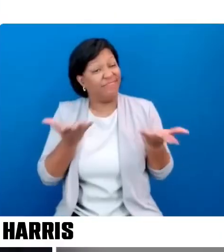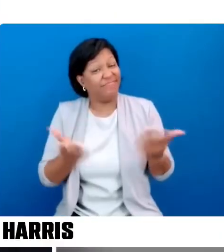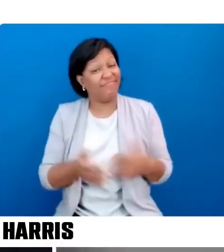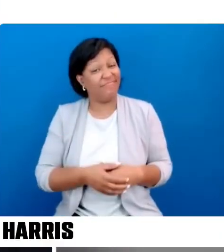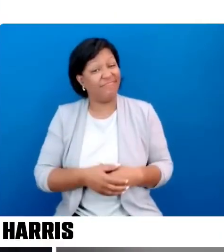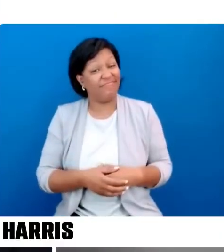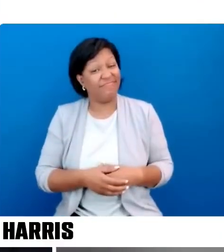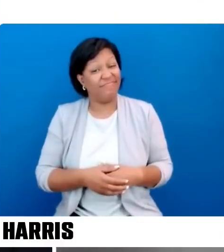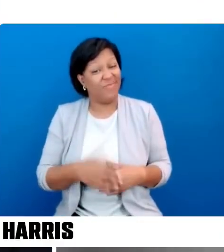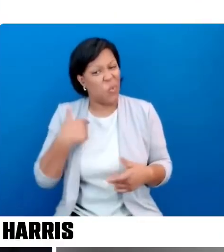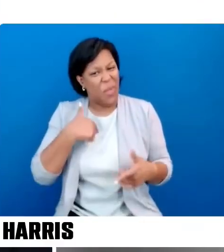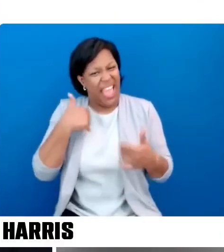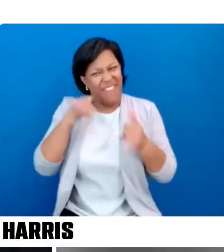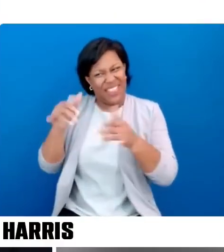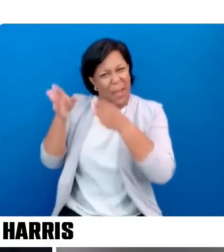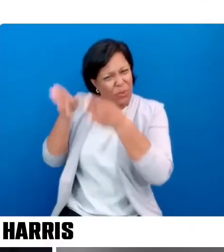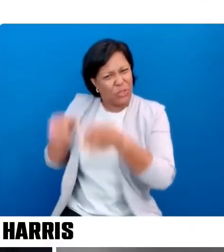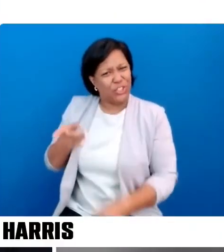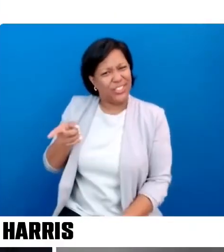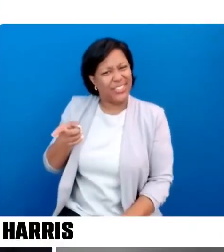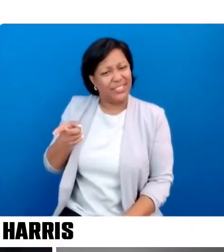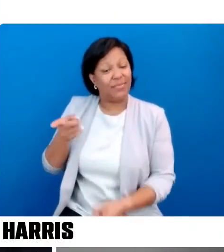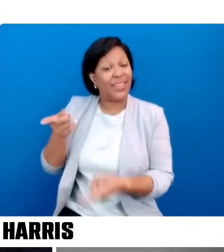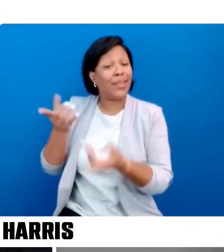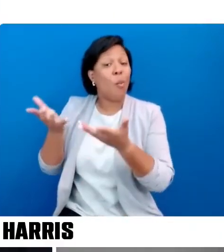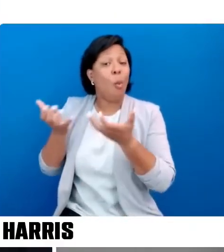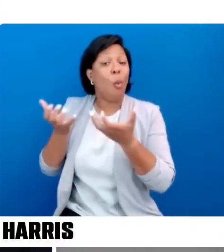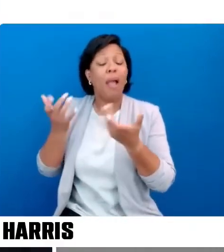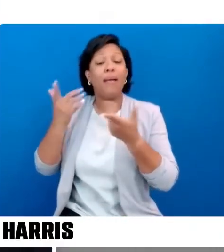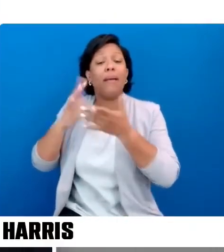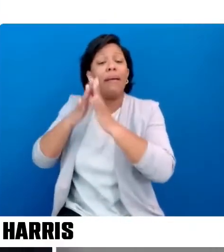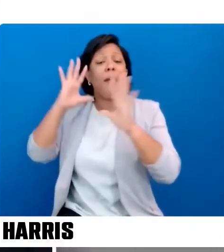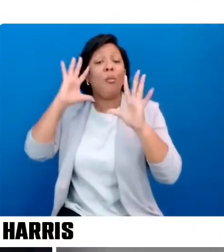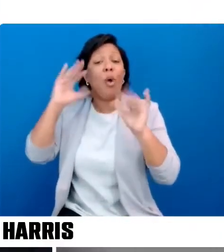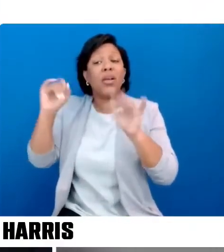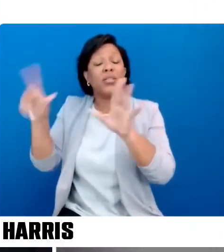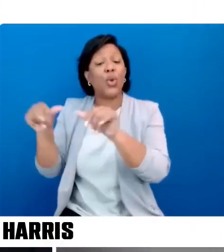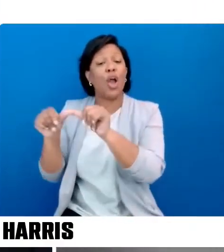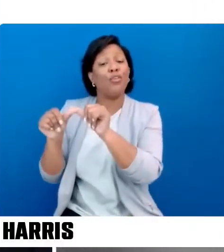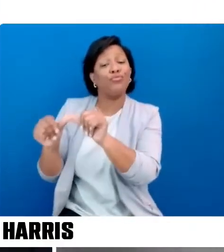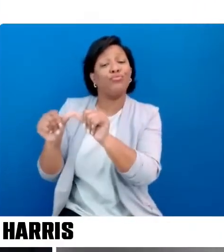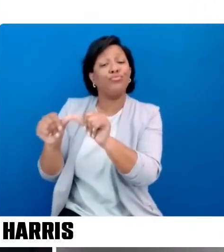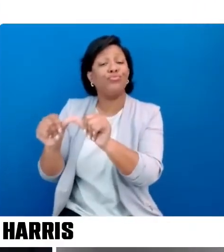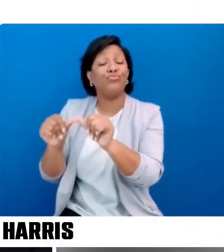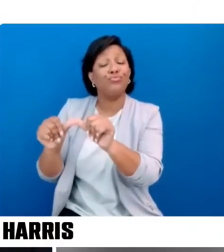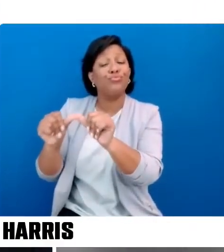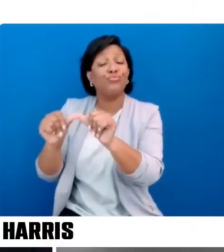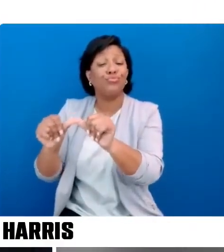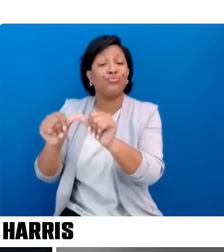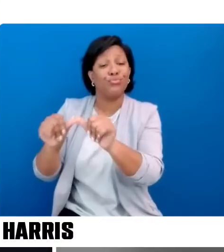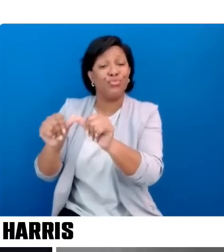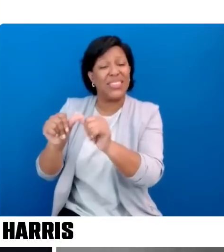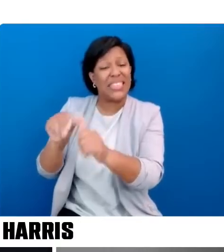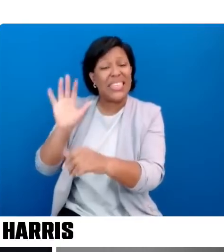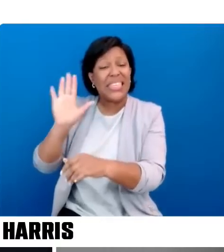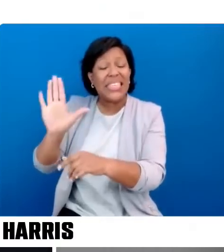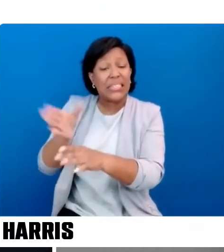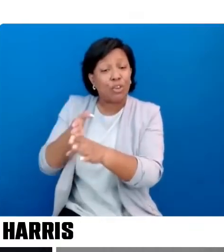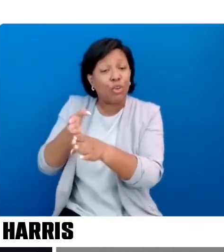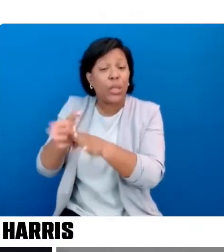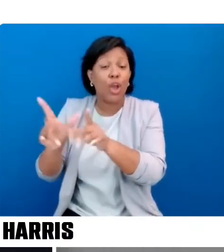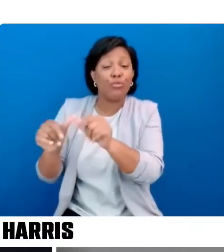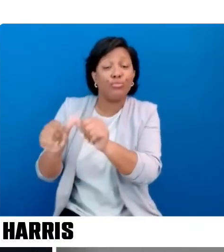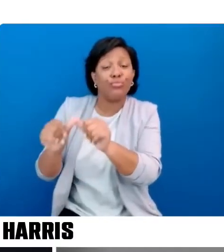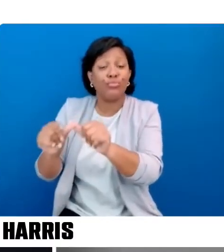wants to be president who has consistently, over the course of his career, attempted to use race to divide the